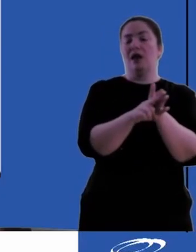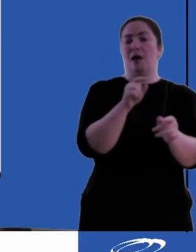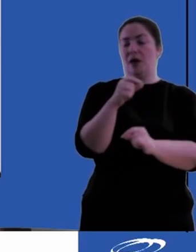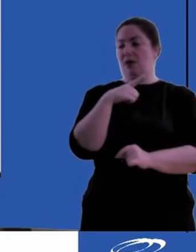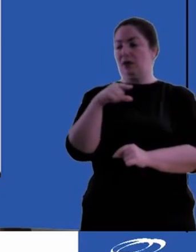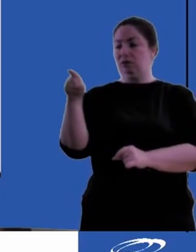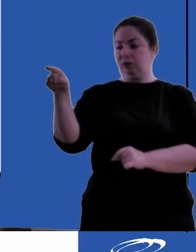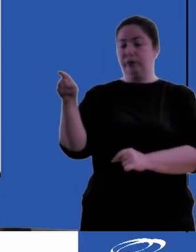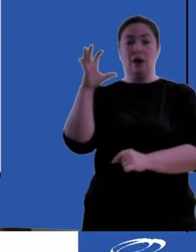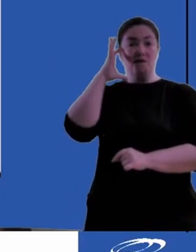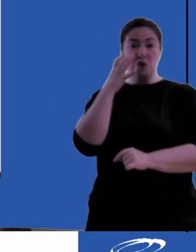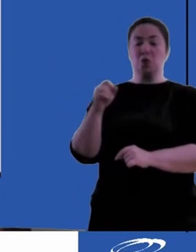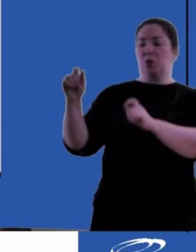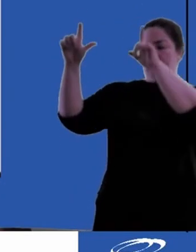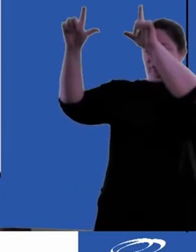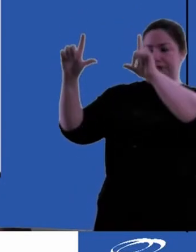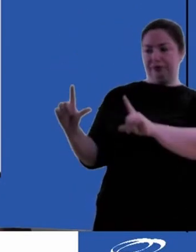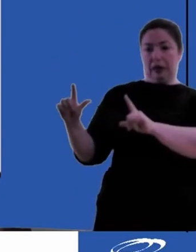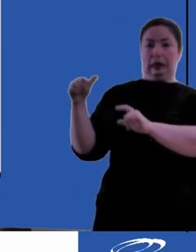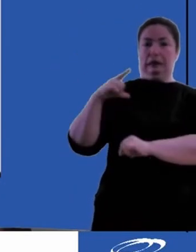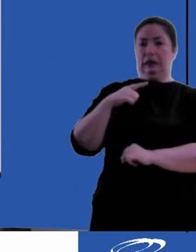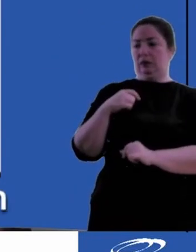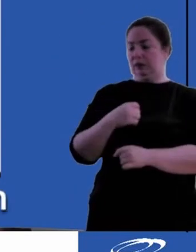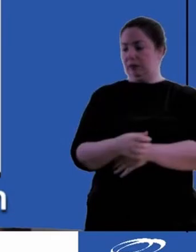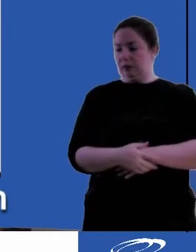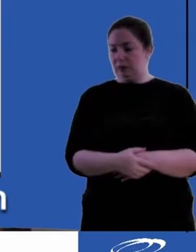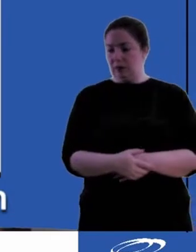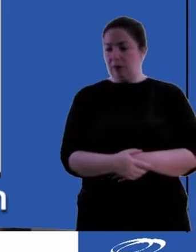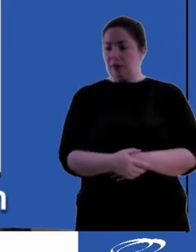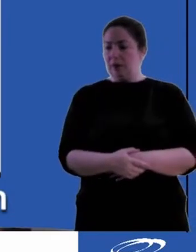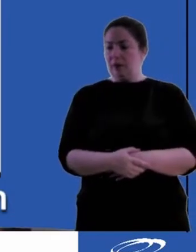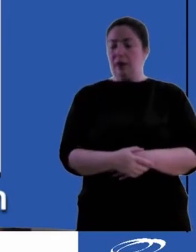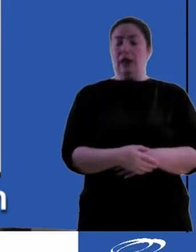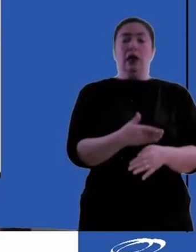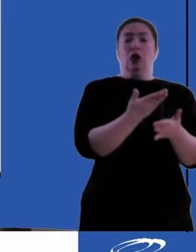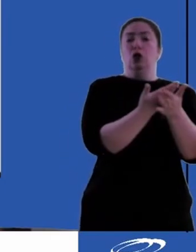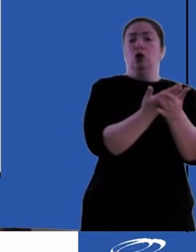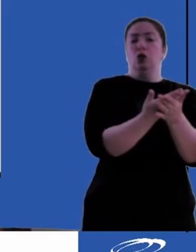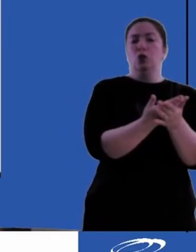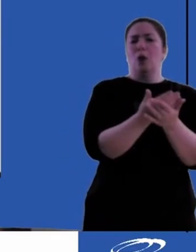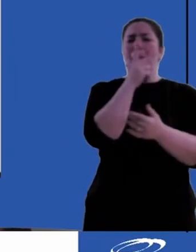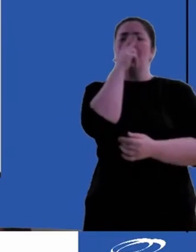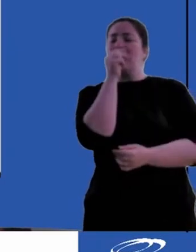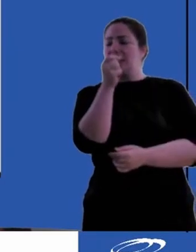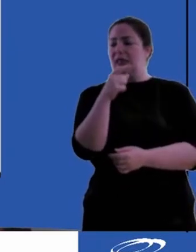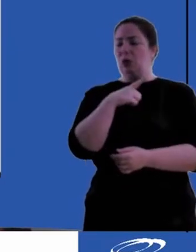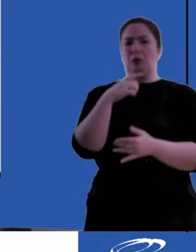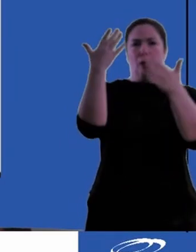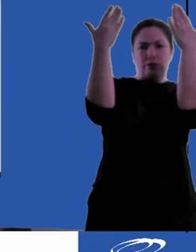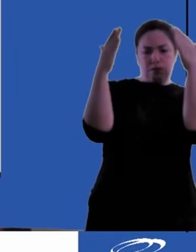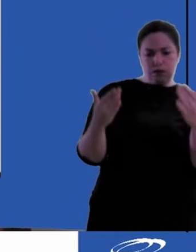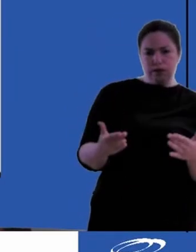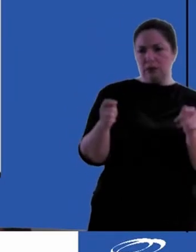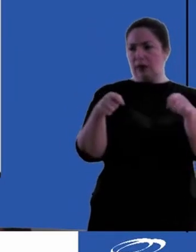joint infection and equally specific. And we've done similar studies as cited here with shoulder arthroplasties, elbow arthroplasties, spine implants,